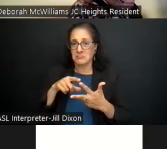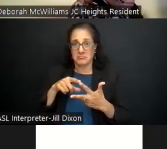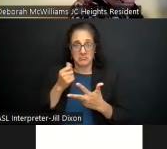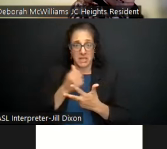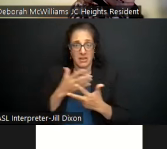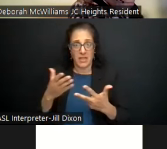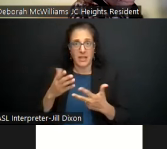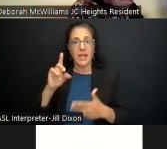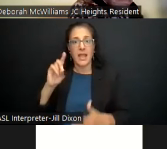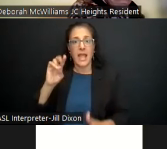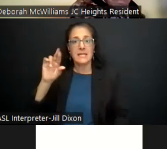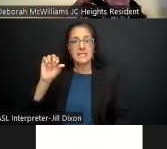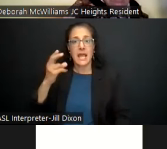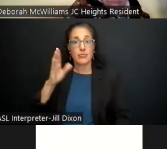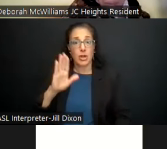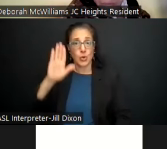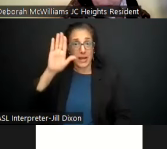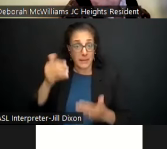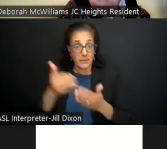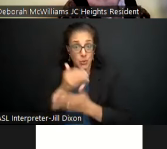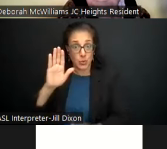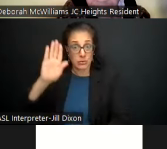And Deborah, your hand is up. Is that a new hand?